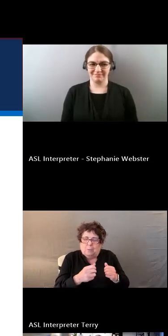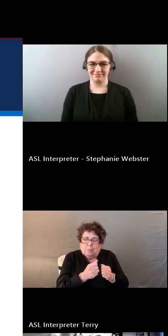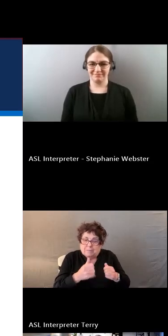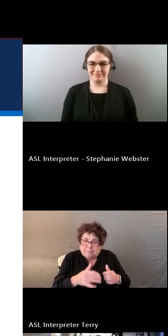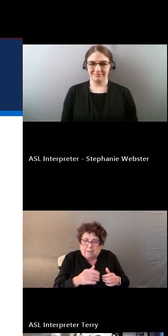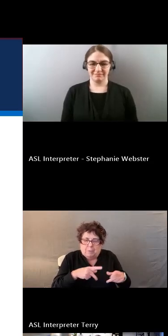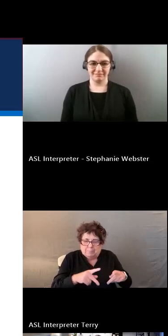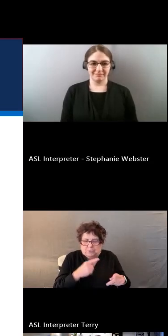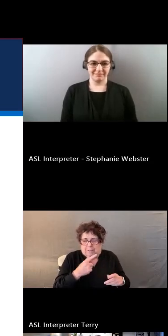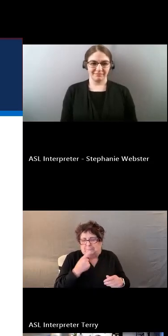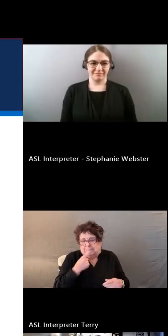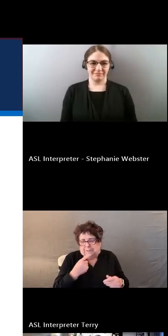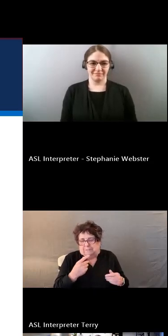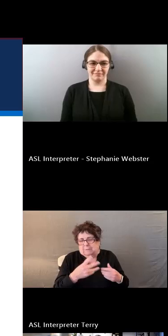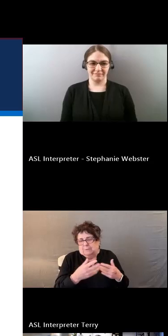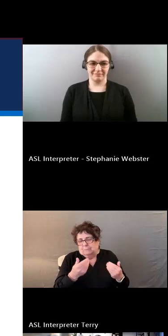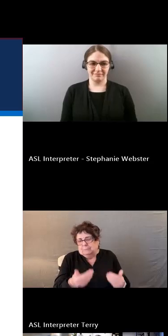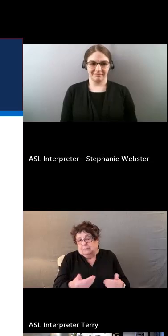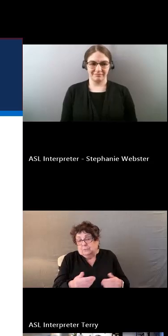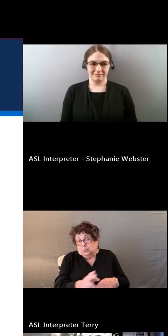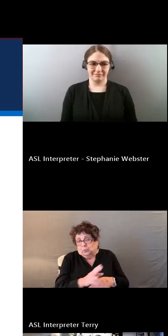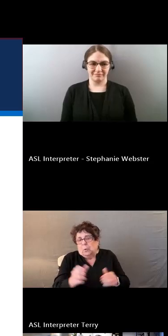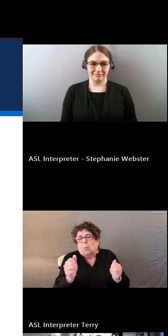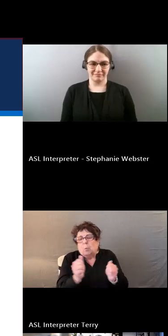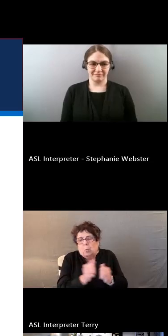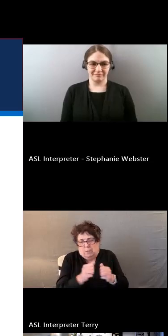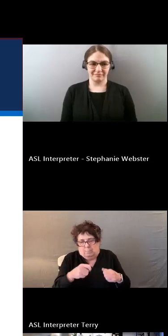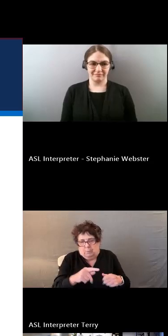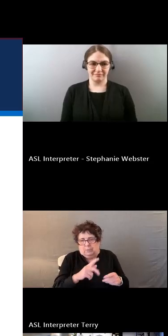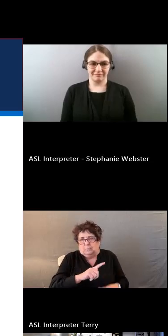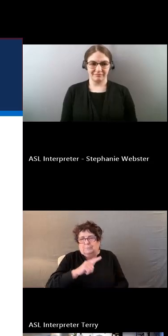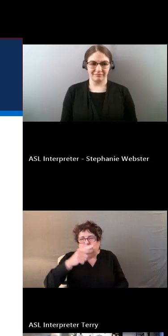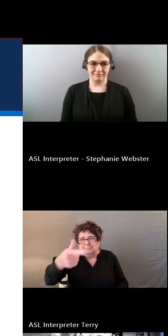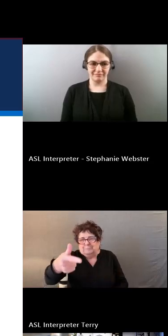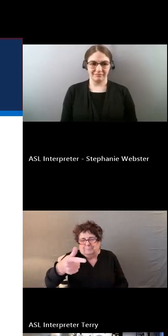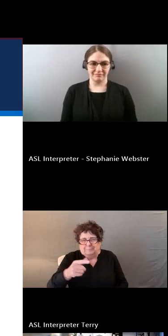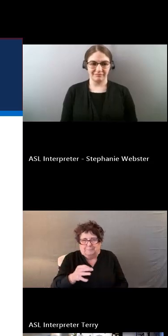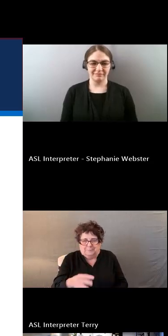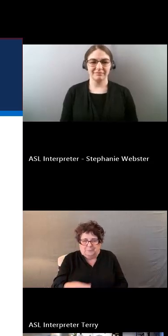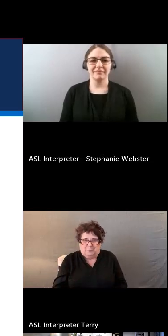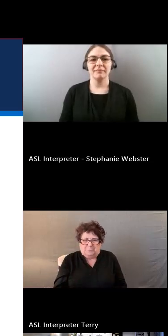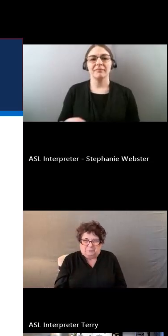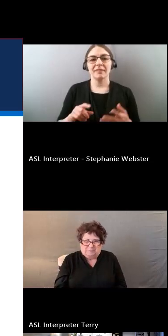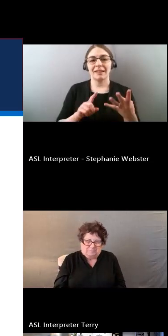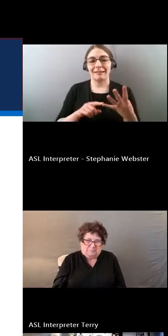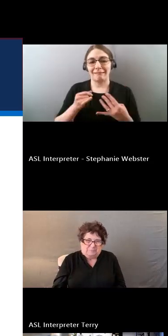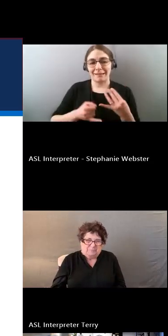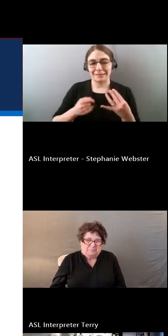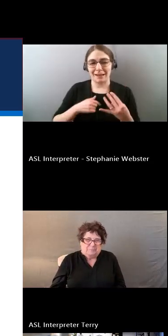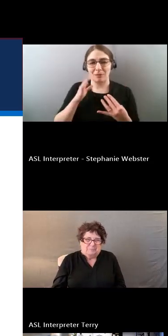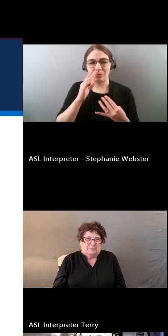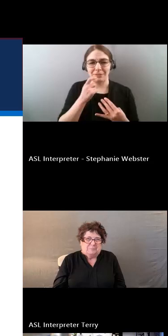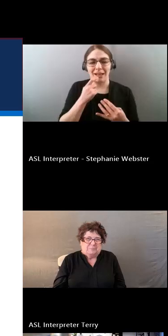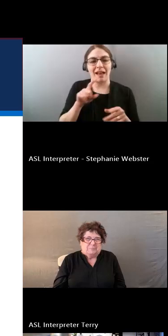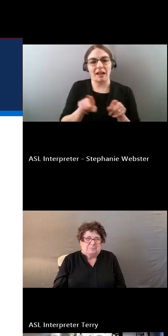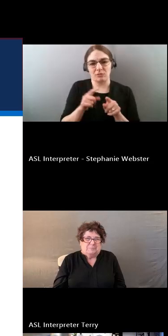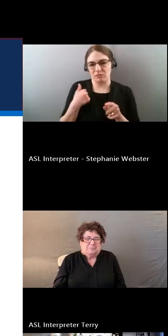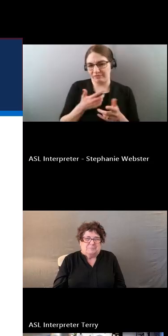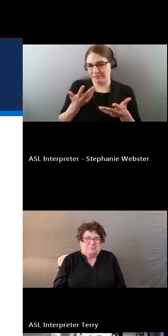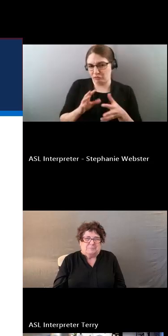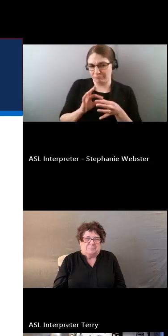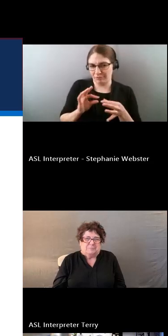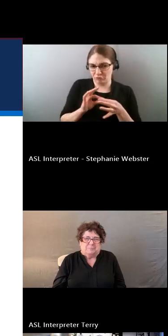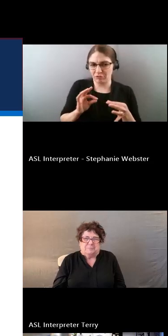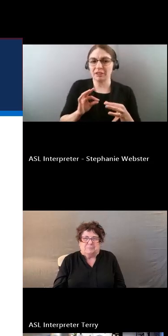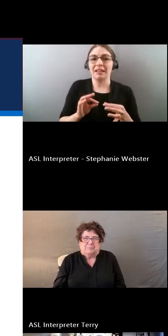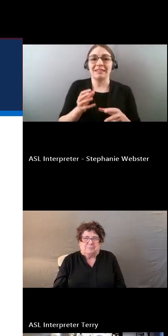And then finally, I would say that getting, as we've all said already, getting that stakeholder feedback along the way while the plan